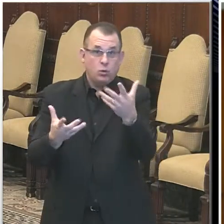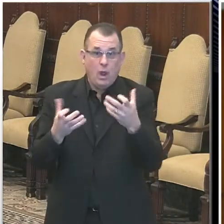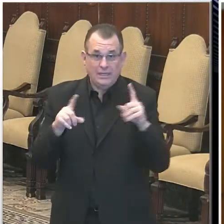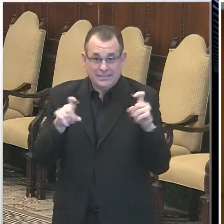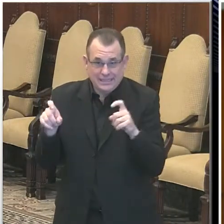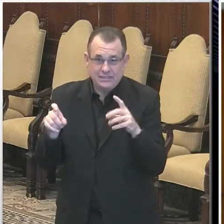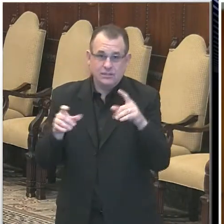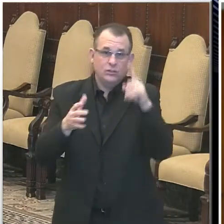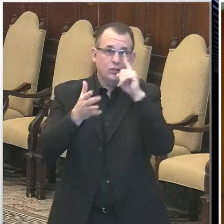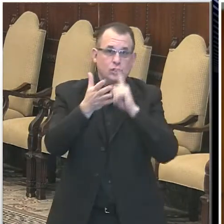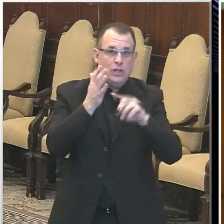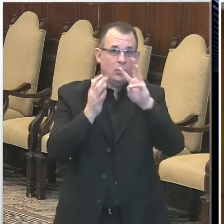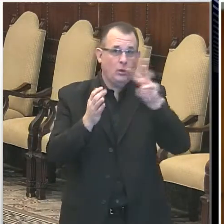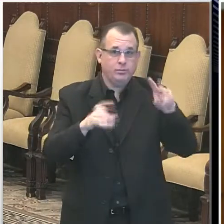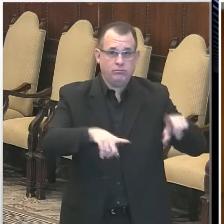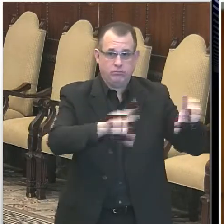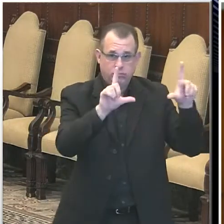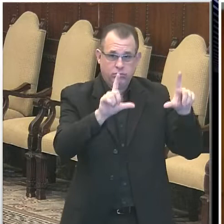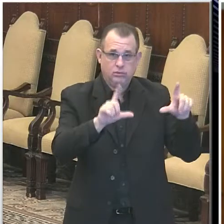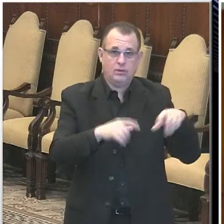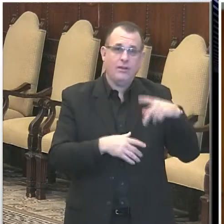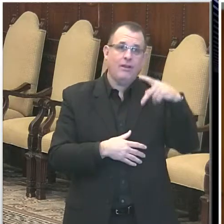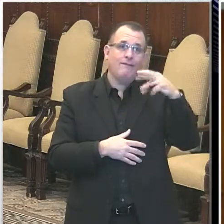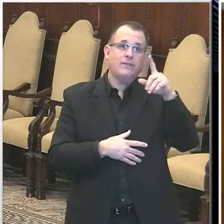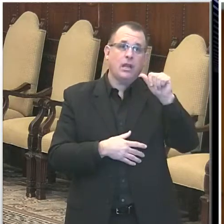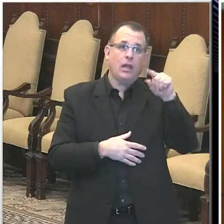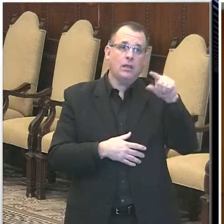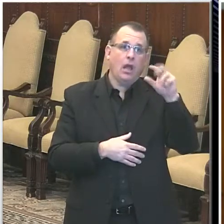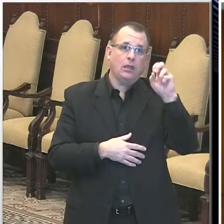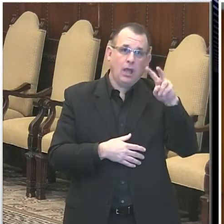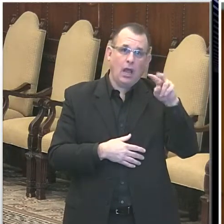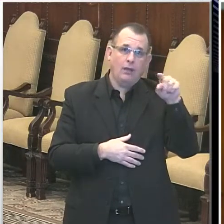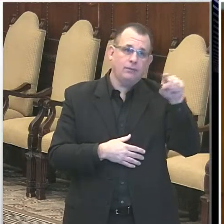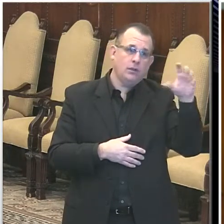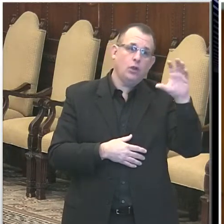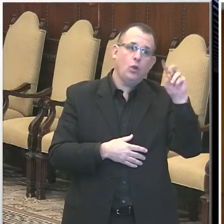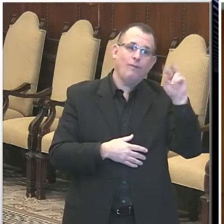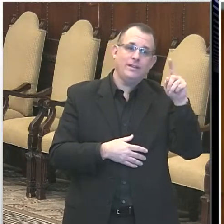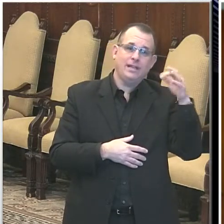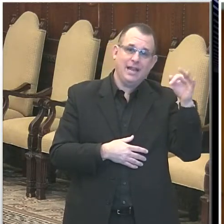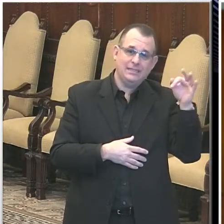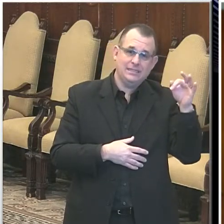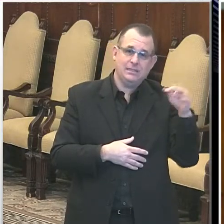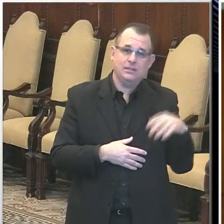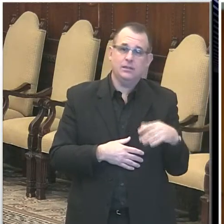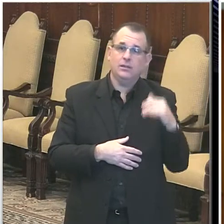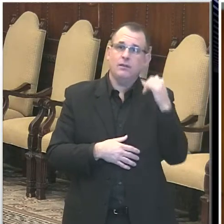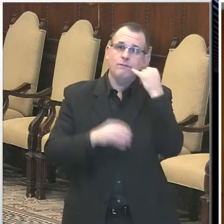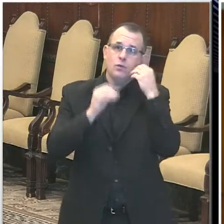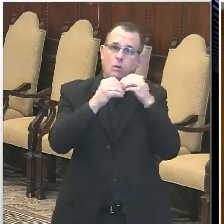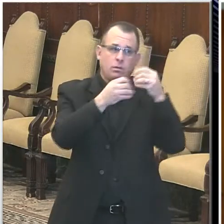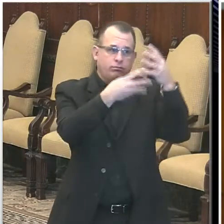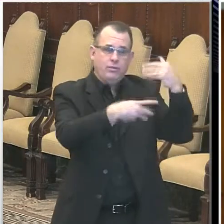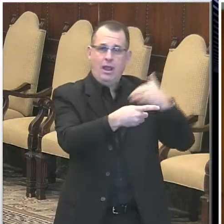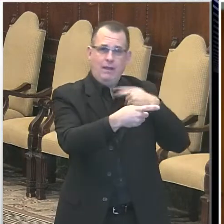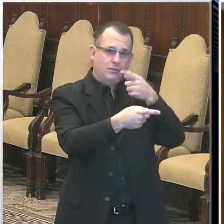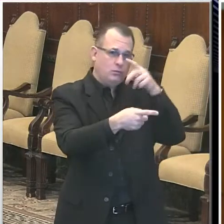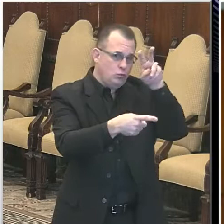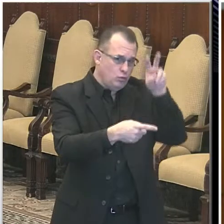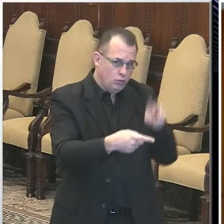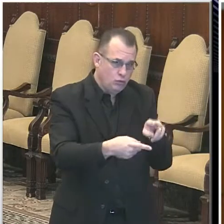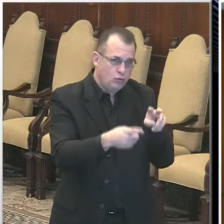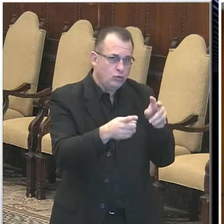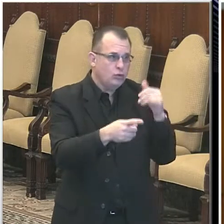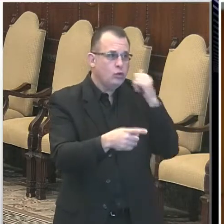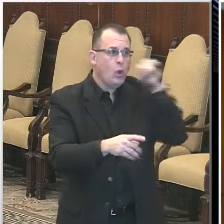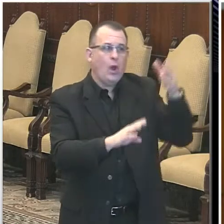website, phila.gov/COVID, and there's links and phone numbers for all the different sites around the city where testing is available. We're recommending it for healthcare